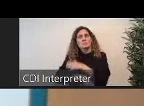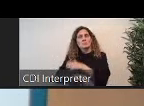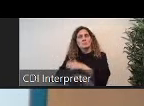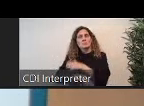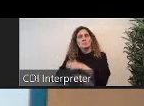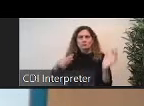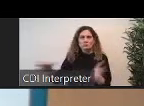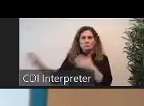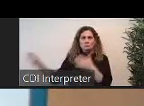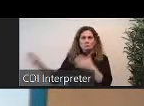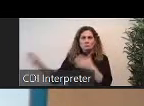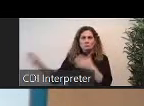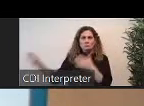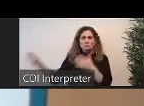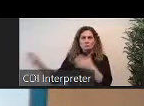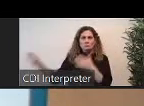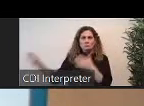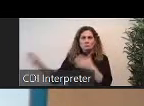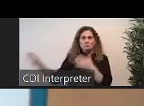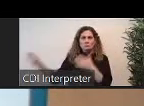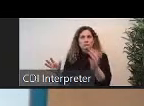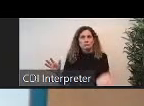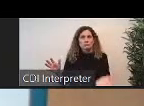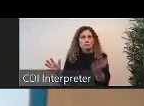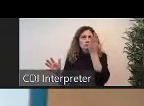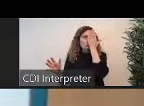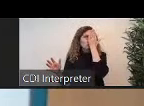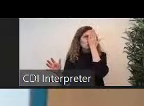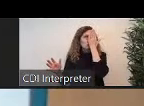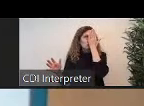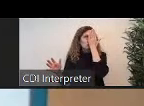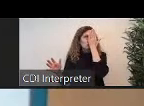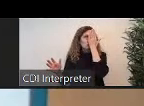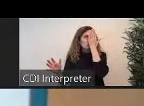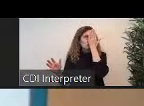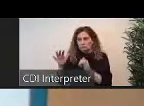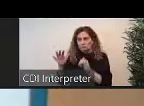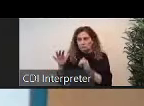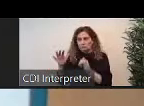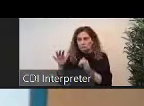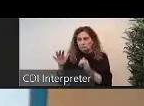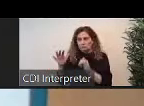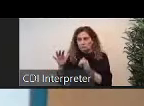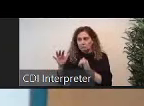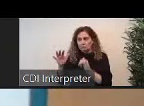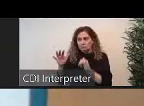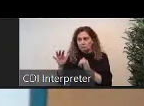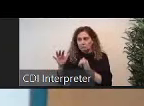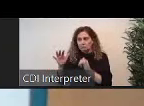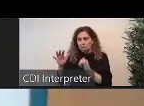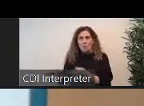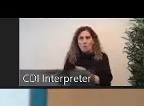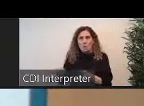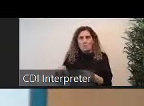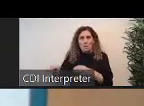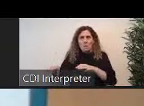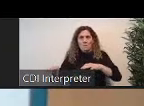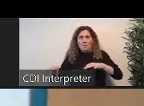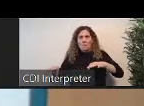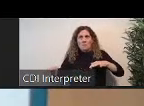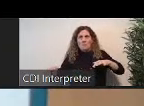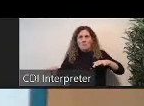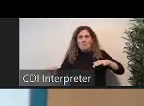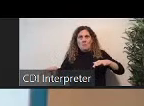last several weeks is vaccine allocations that have been predictably low and not enough to get enough